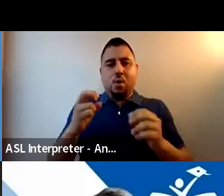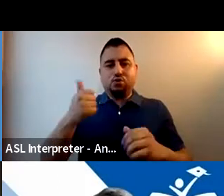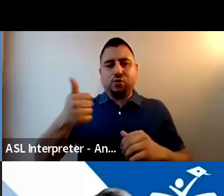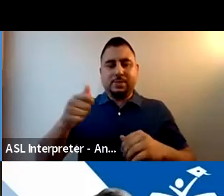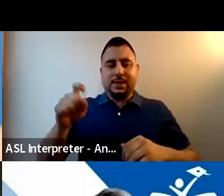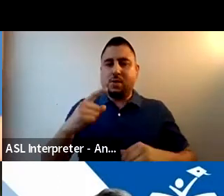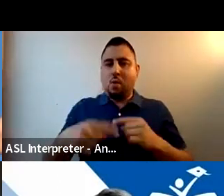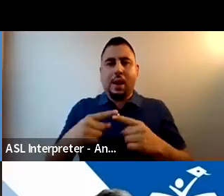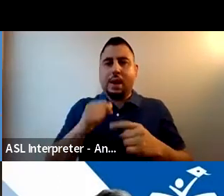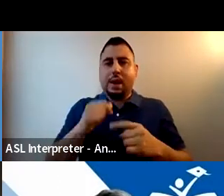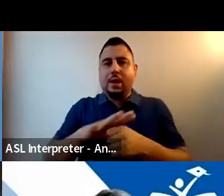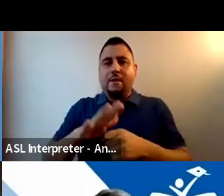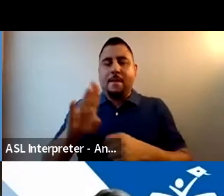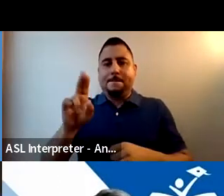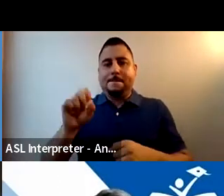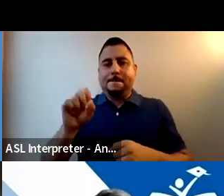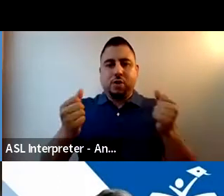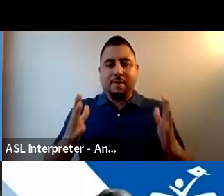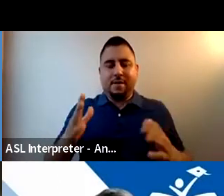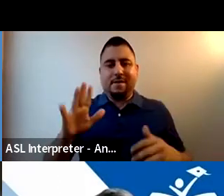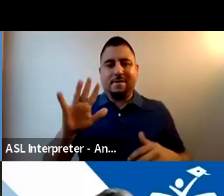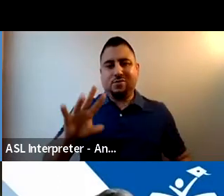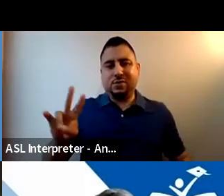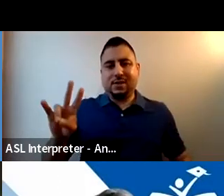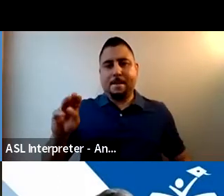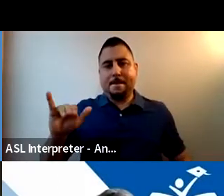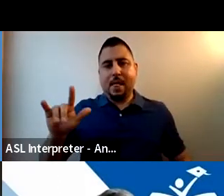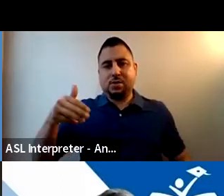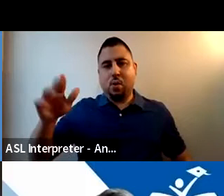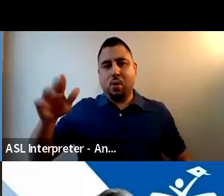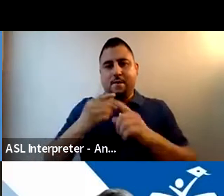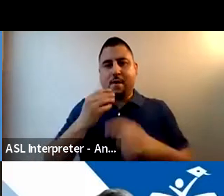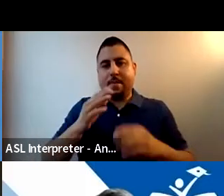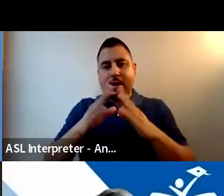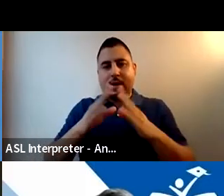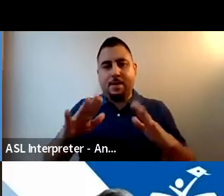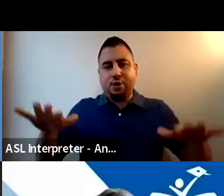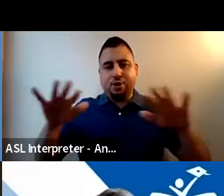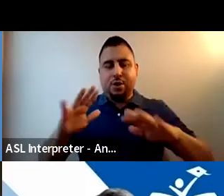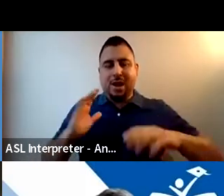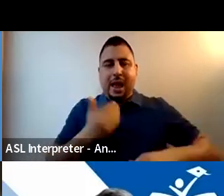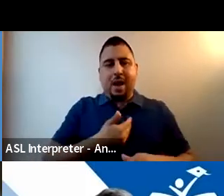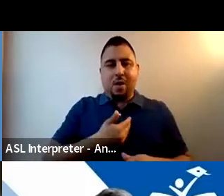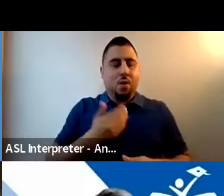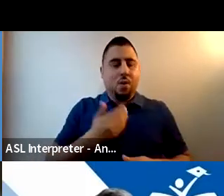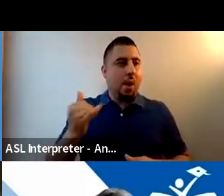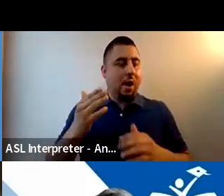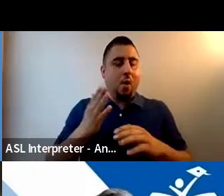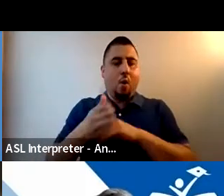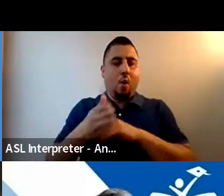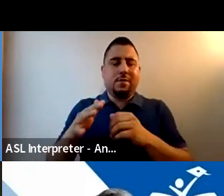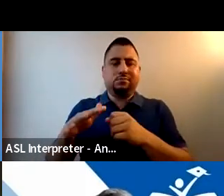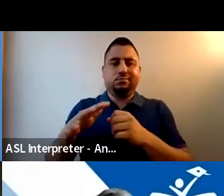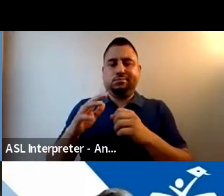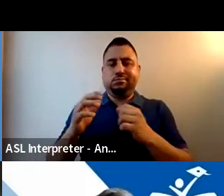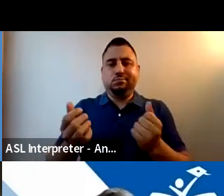bus drivers? Why send our students 5 to 7 miles away from their neighborhood? Why overcrowd the other